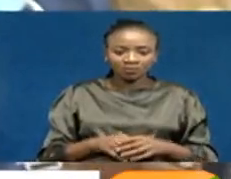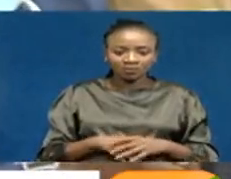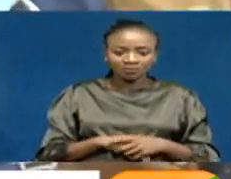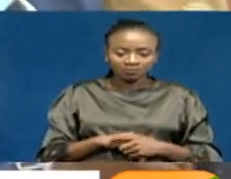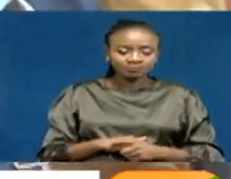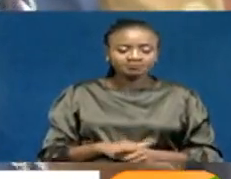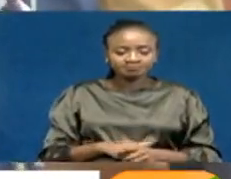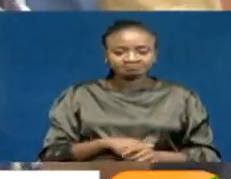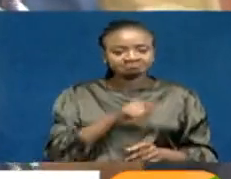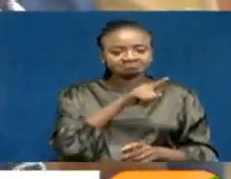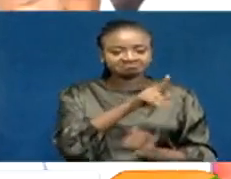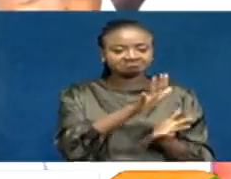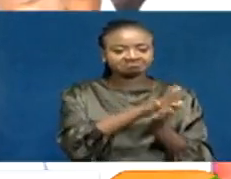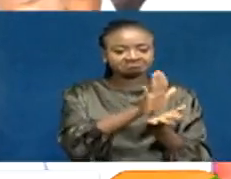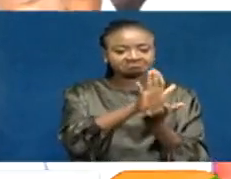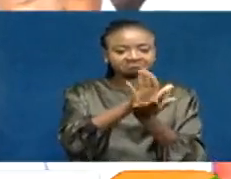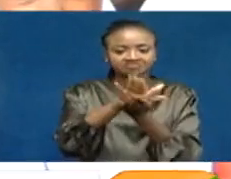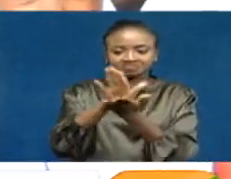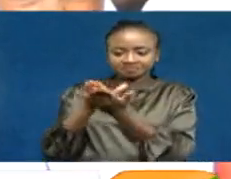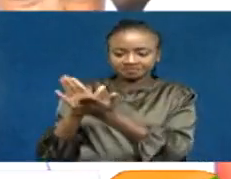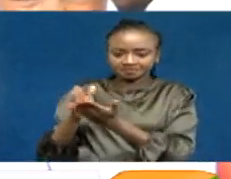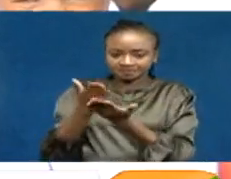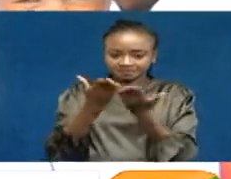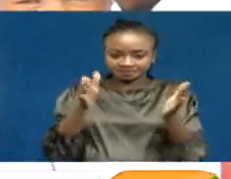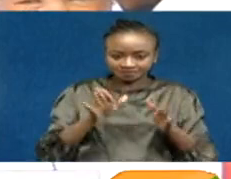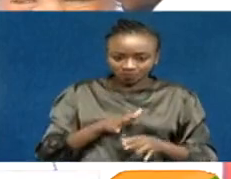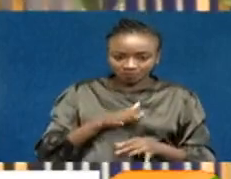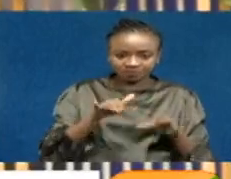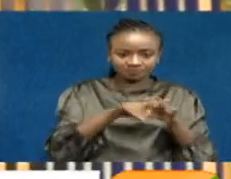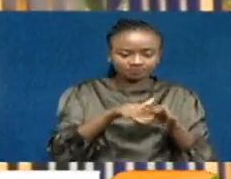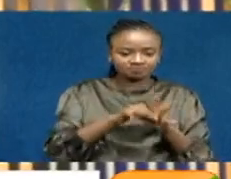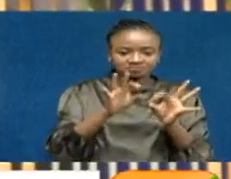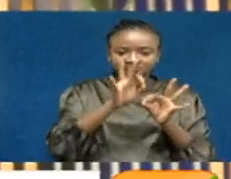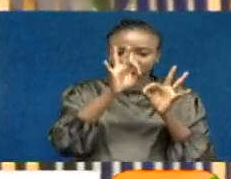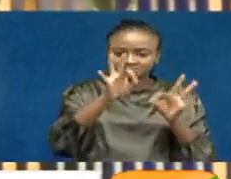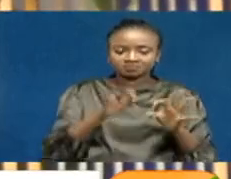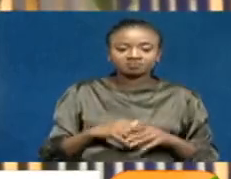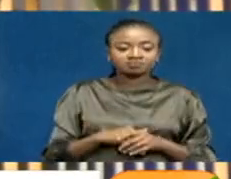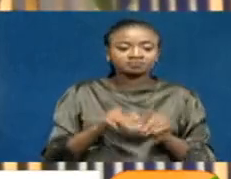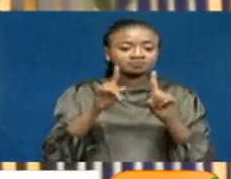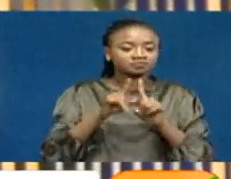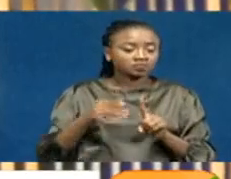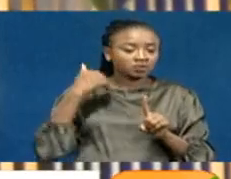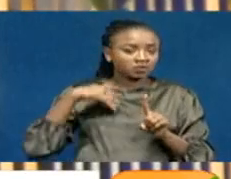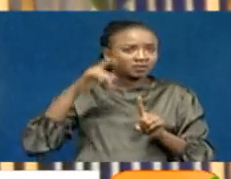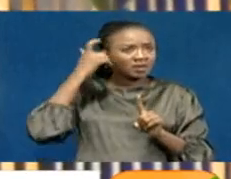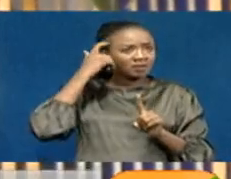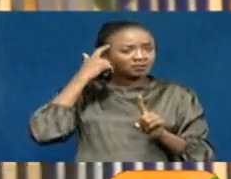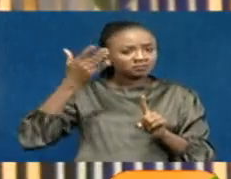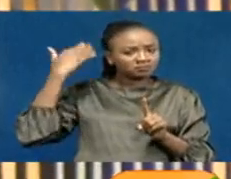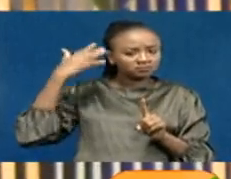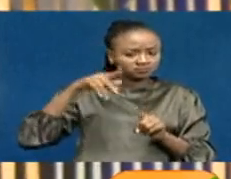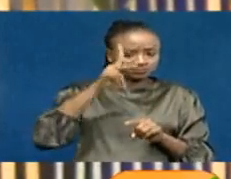Karua praising members of the Women's Guild, terming them a formidable force. Nakumbuka PCA